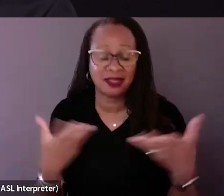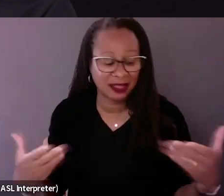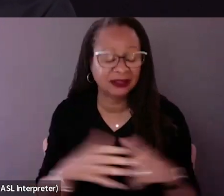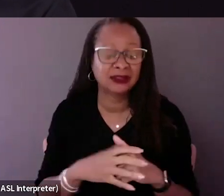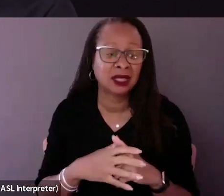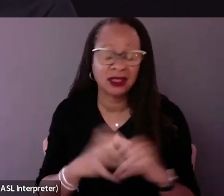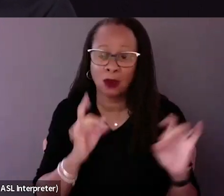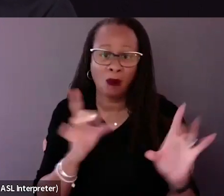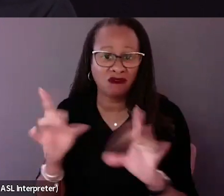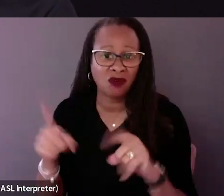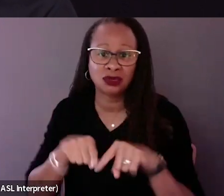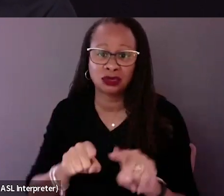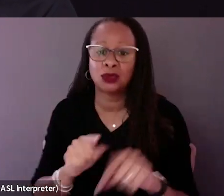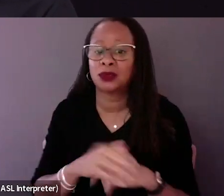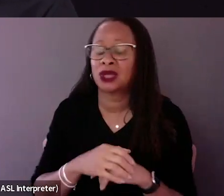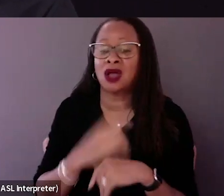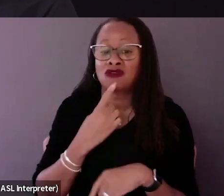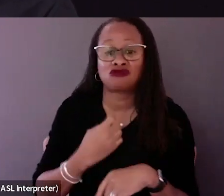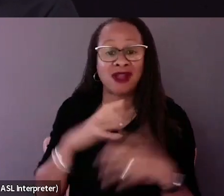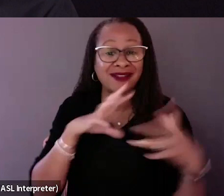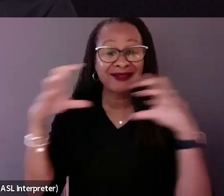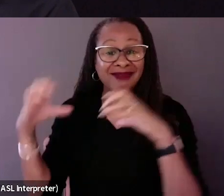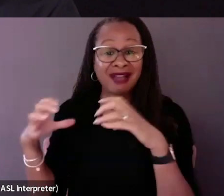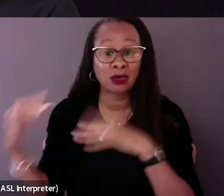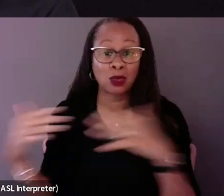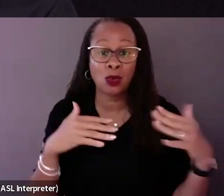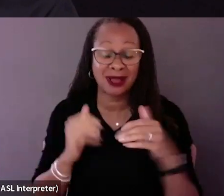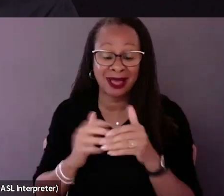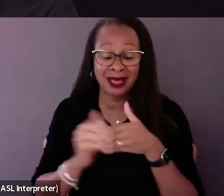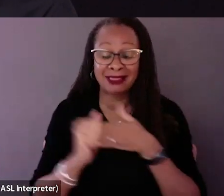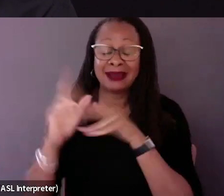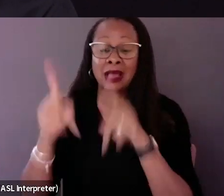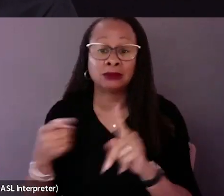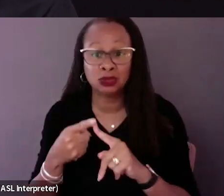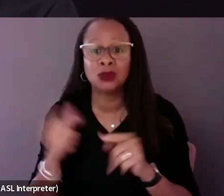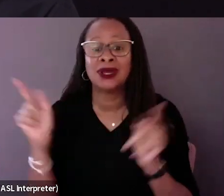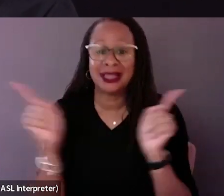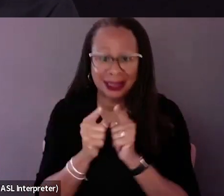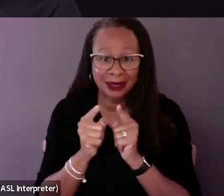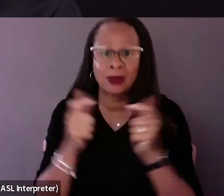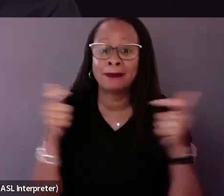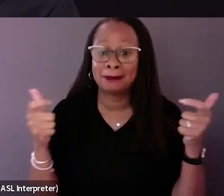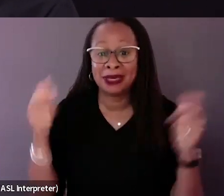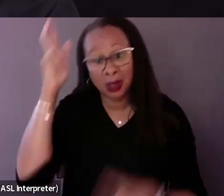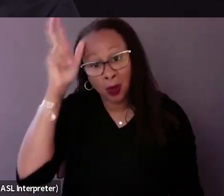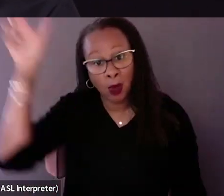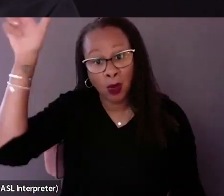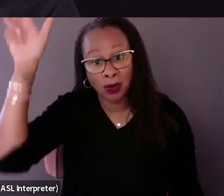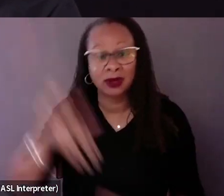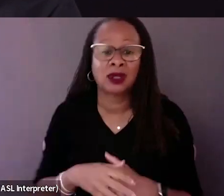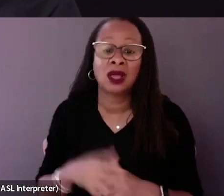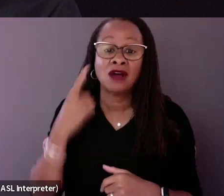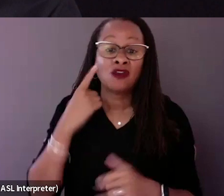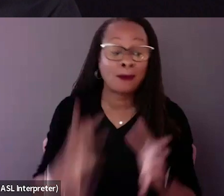War, leading up to Little Bighorn, which he was present. And on my mom's side,